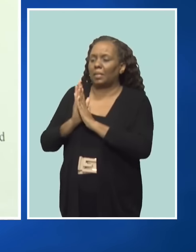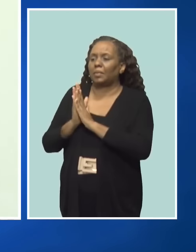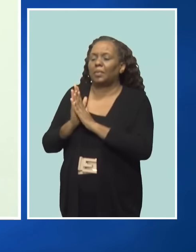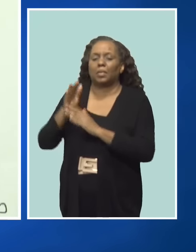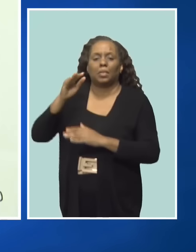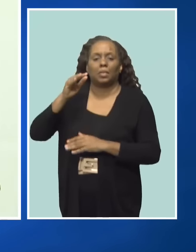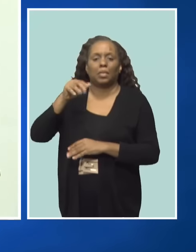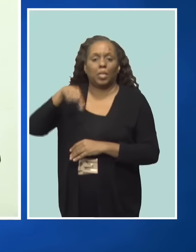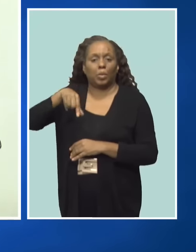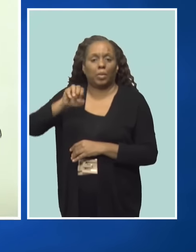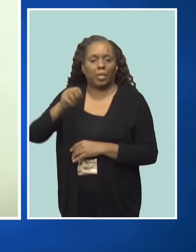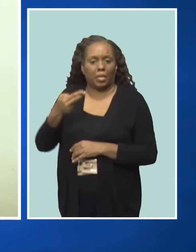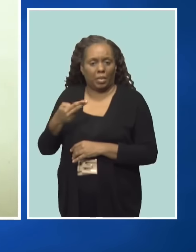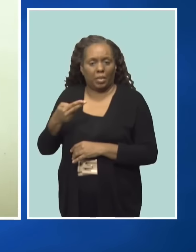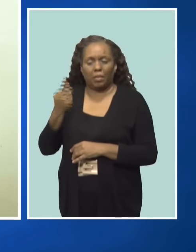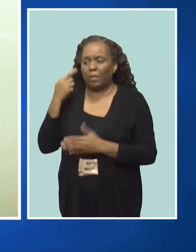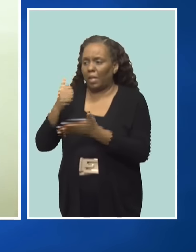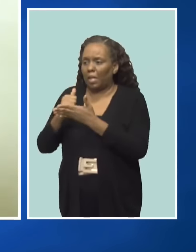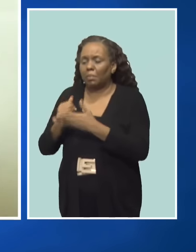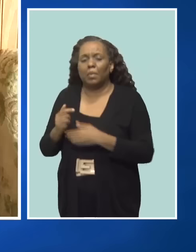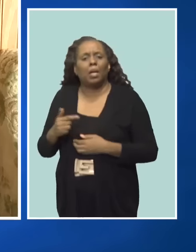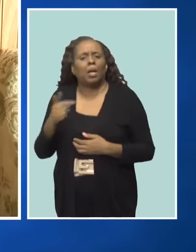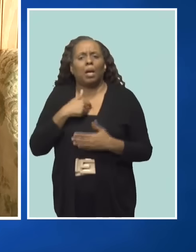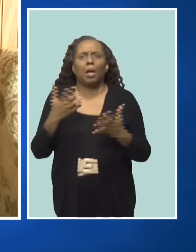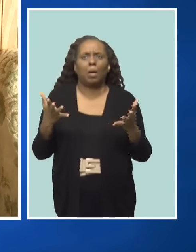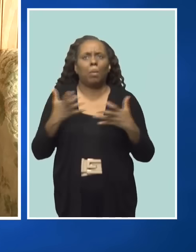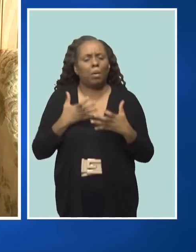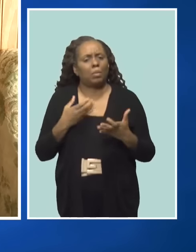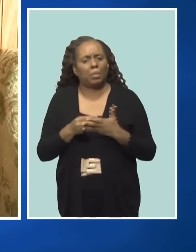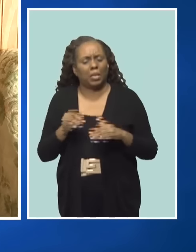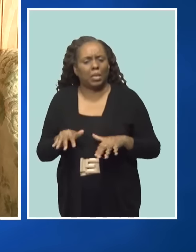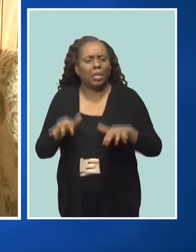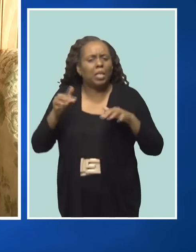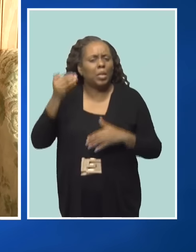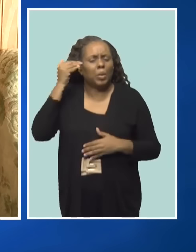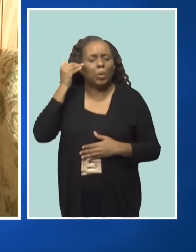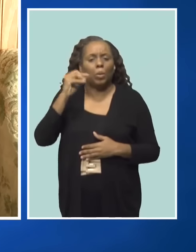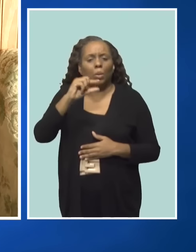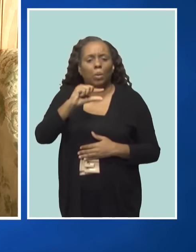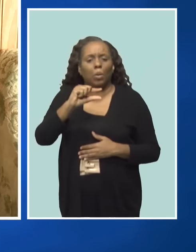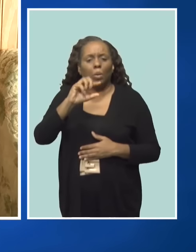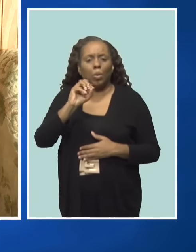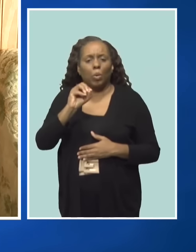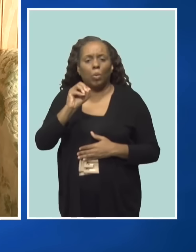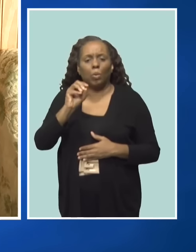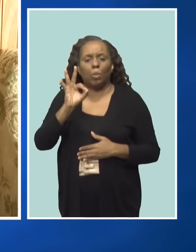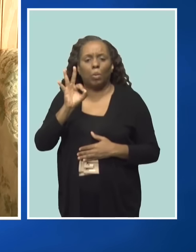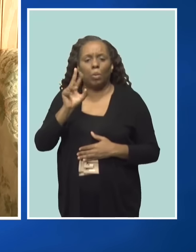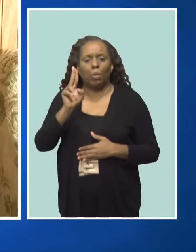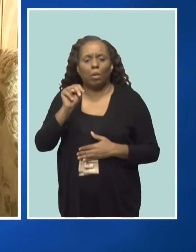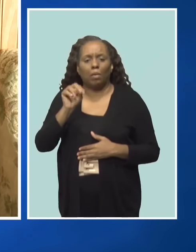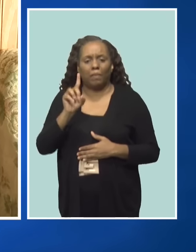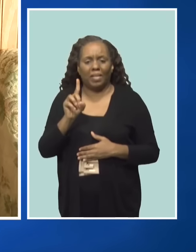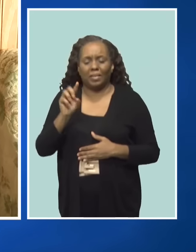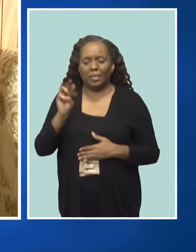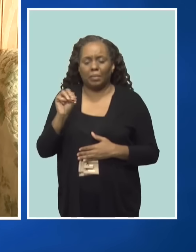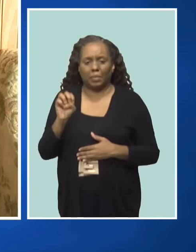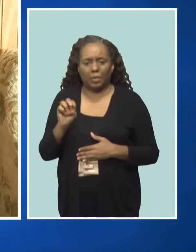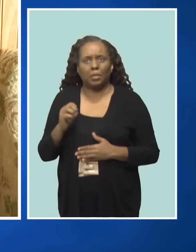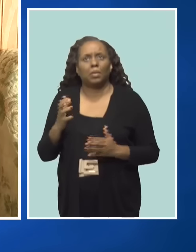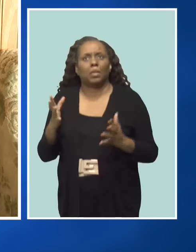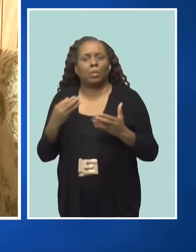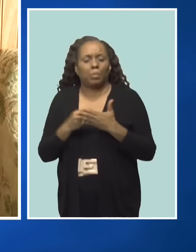We would like her to get at least a little GoFundMe going on, something that would help bring in some funds, that we could get our